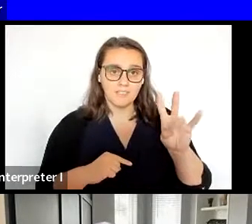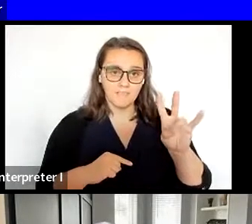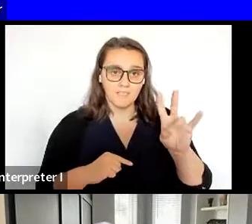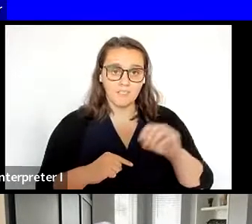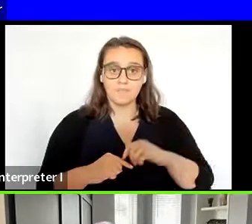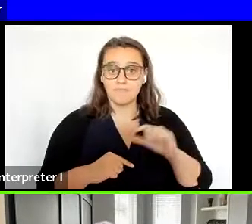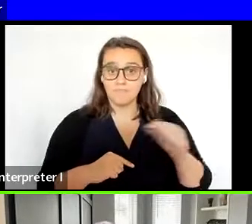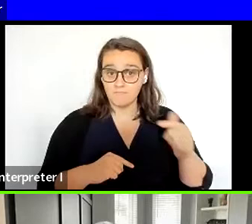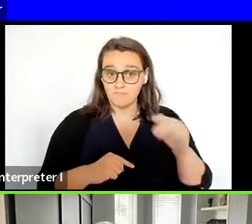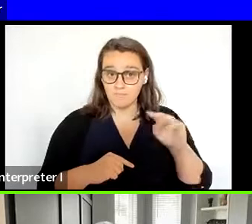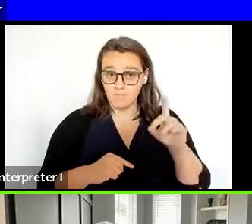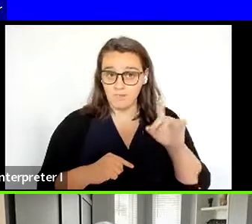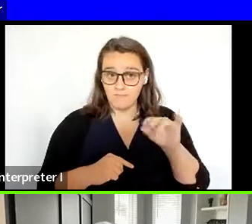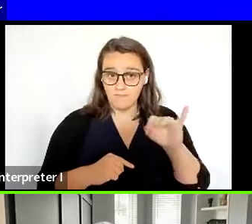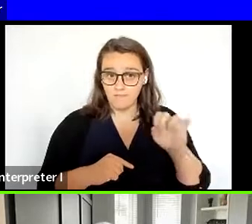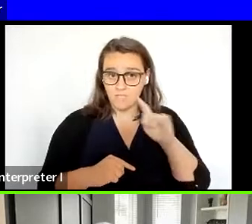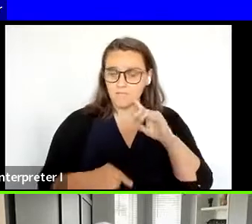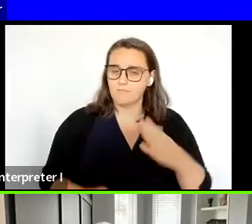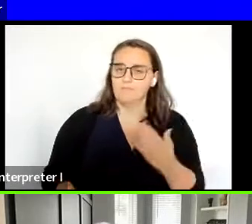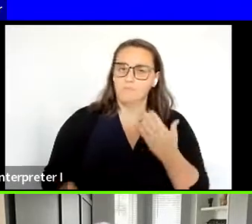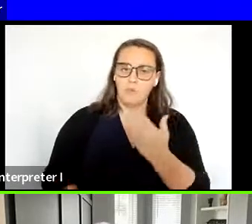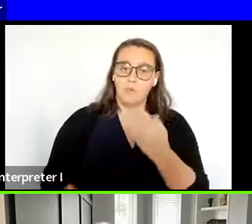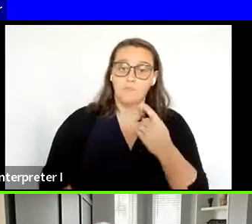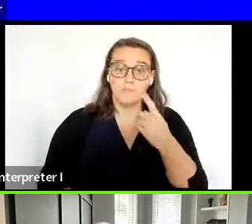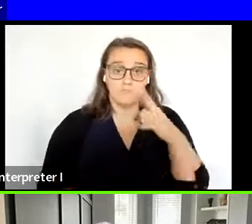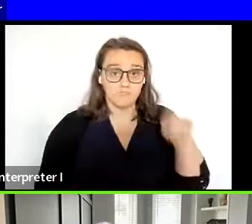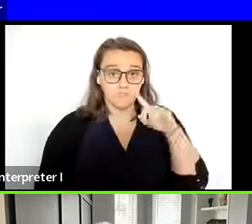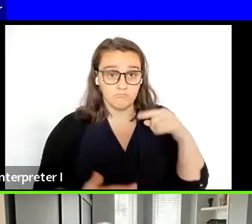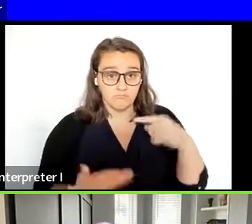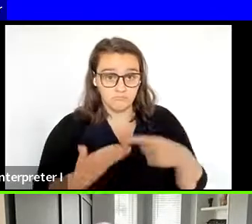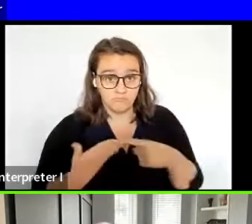Councilmember McDuffie. So moved. Is there discussion?